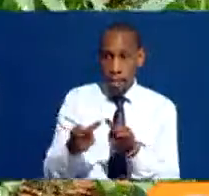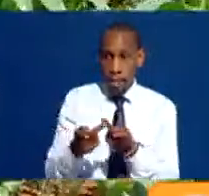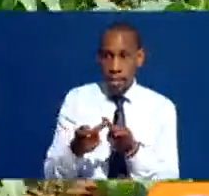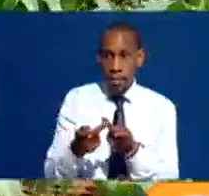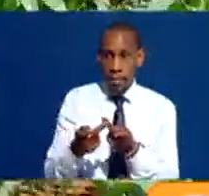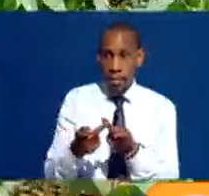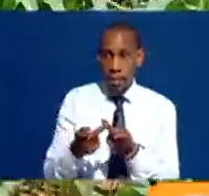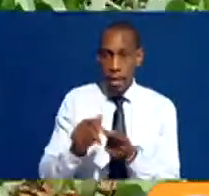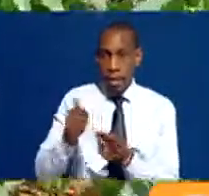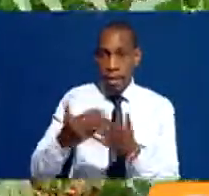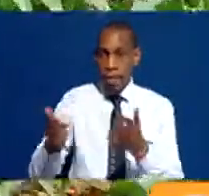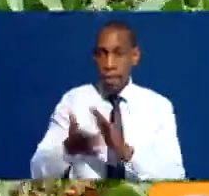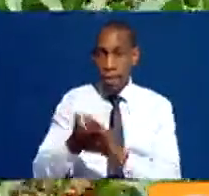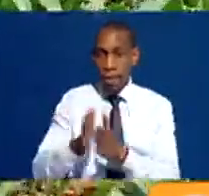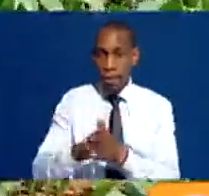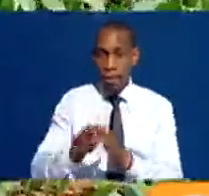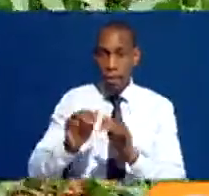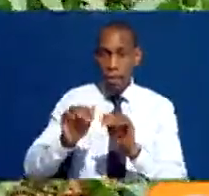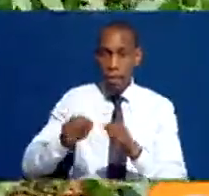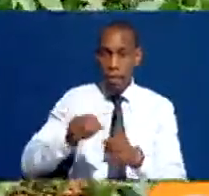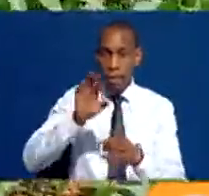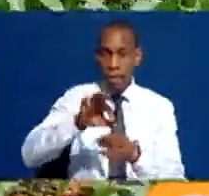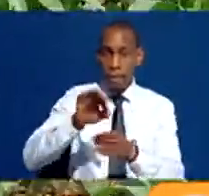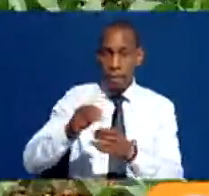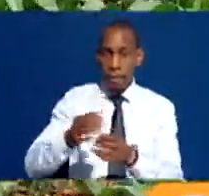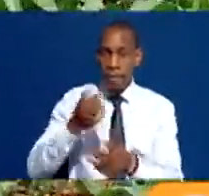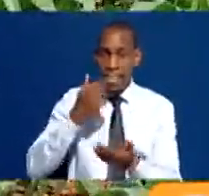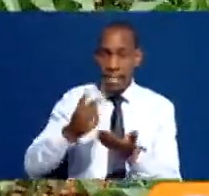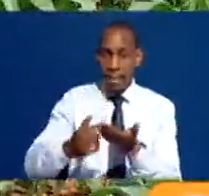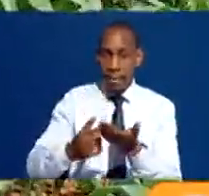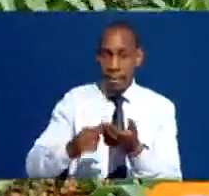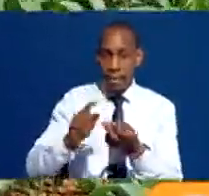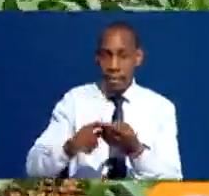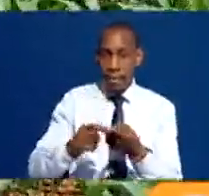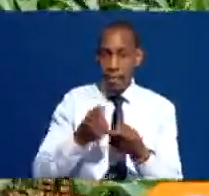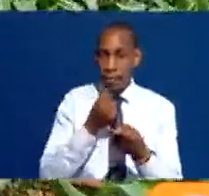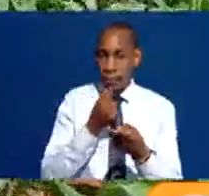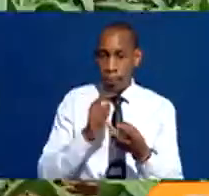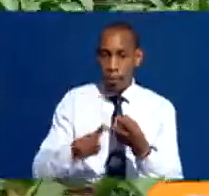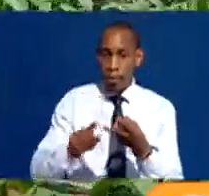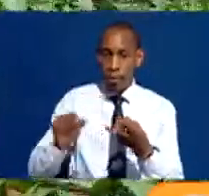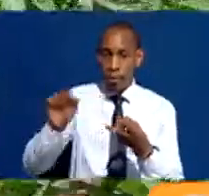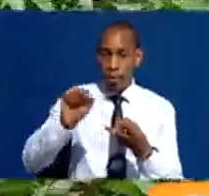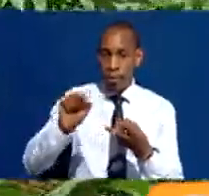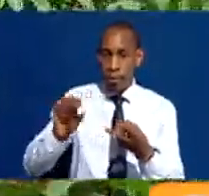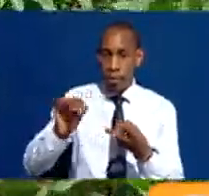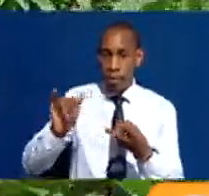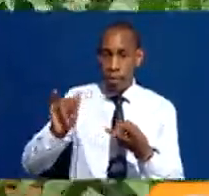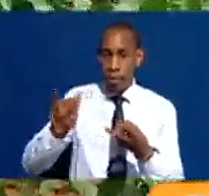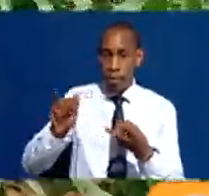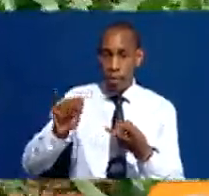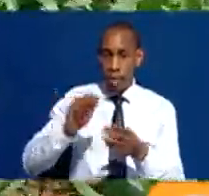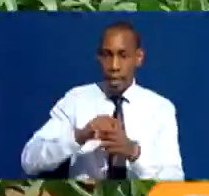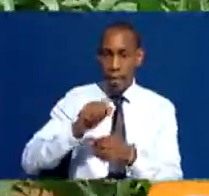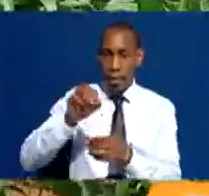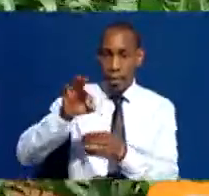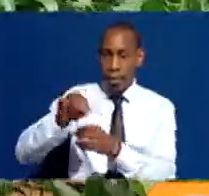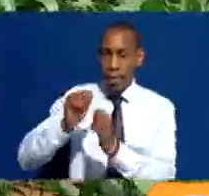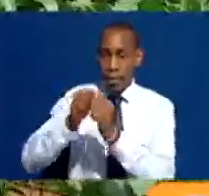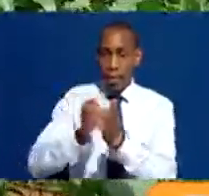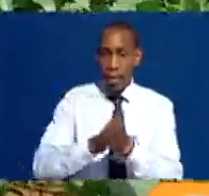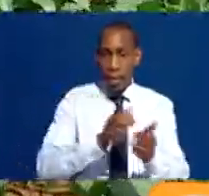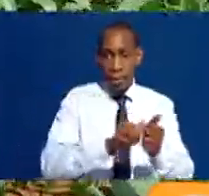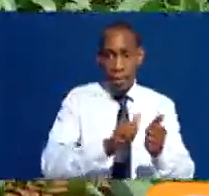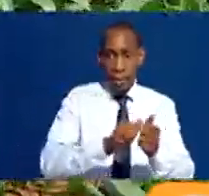not available, people can plant edible legumes like bean, groundnut, soya, all those. When you plant them together with the maize,